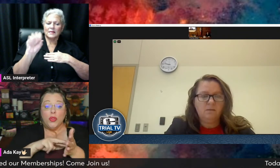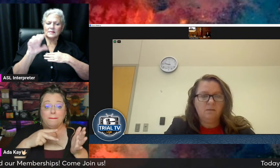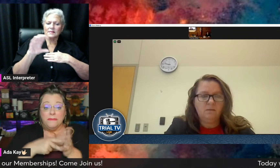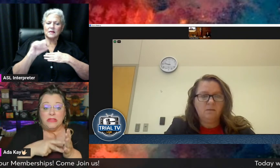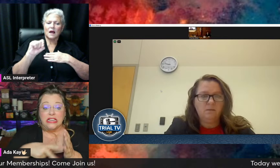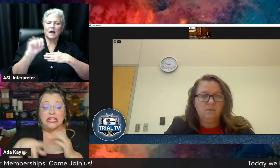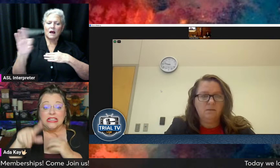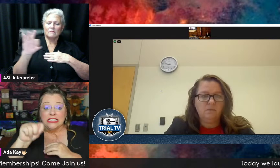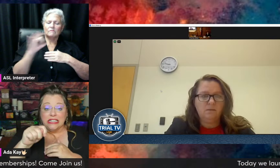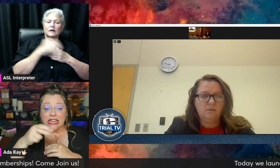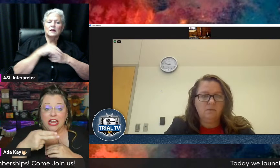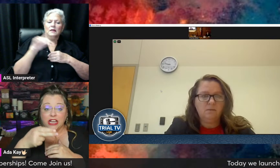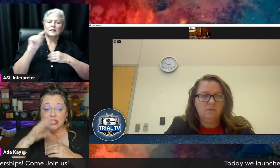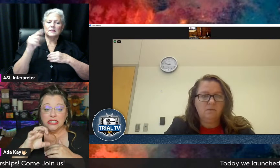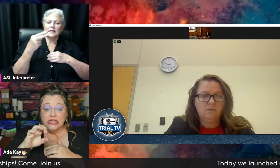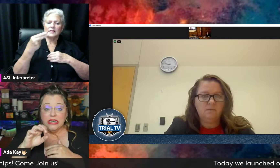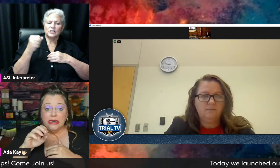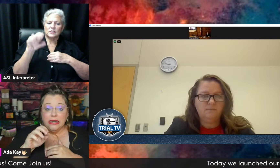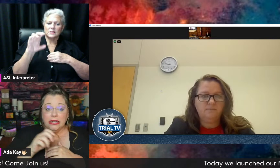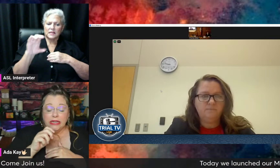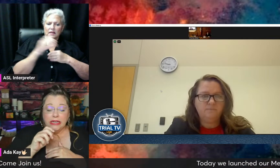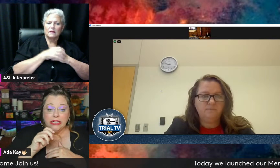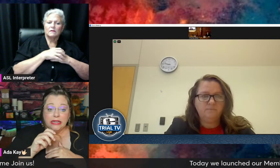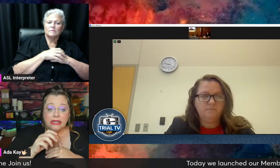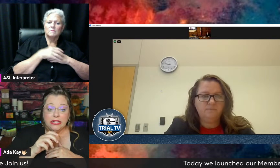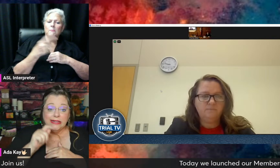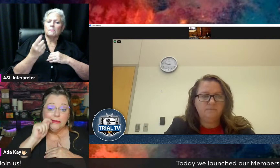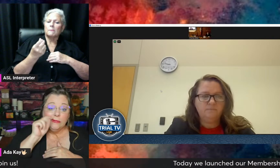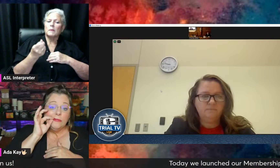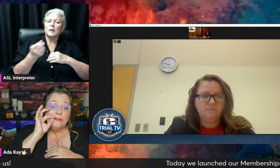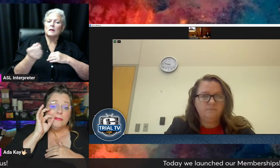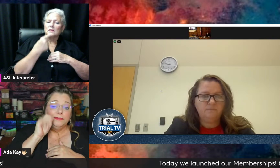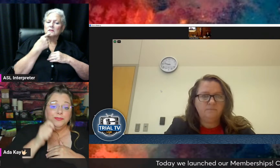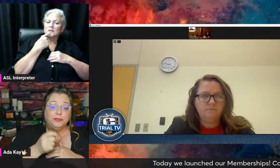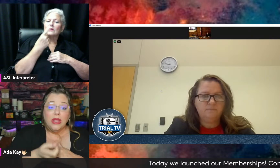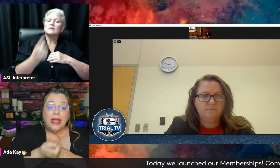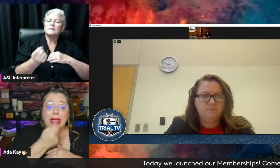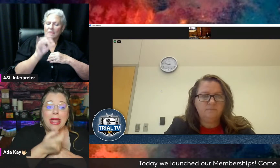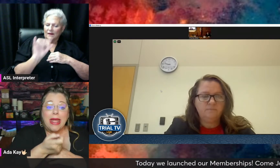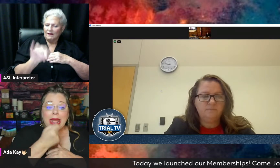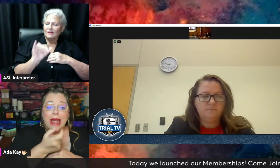layman's terms, basically you're saying that this person consumed